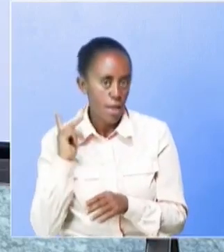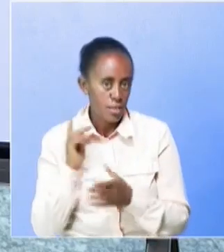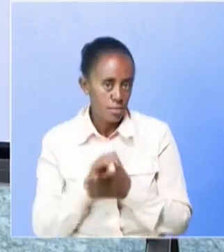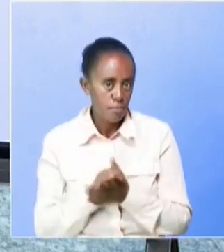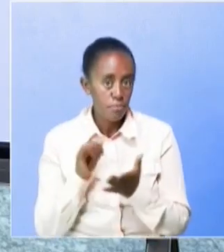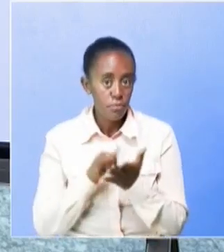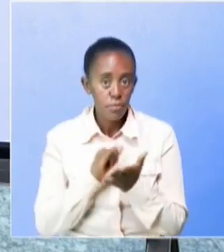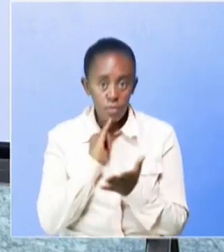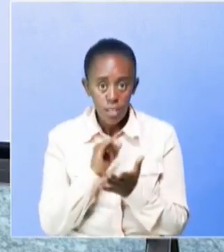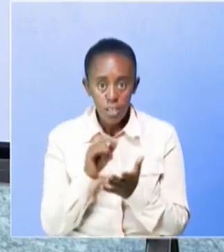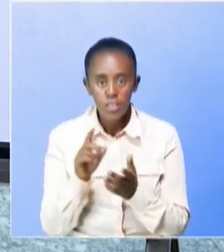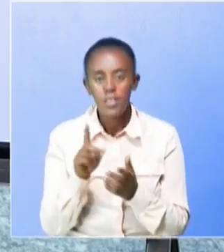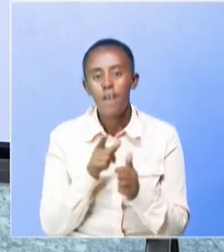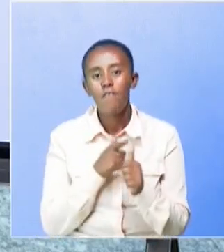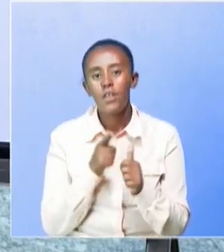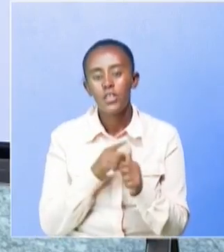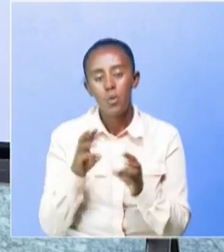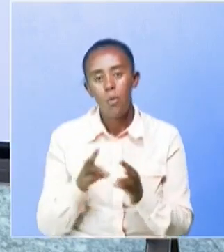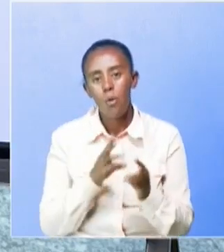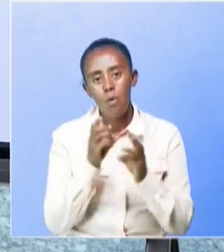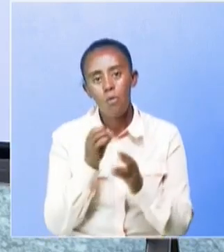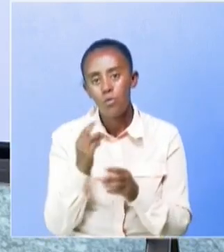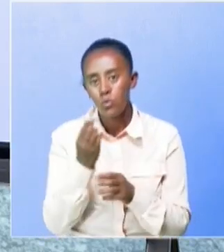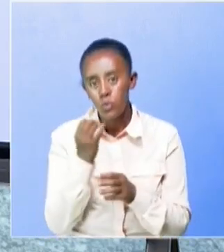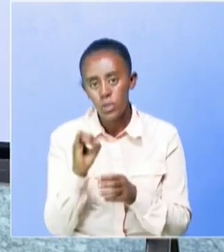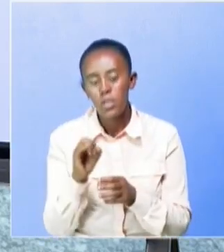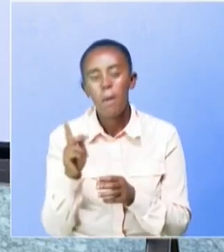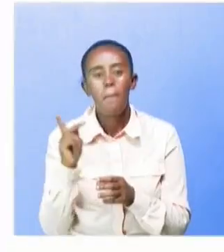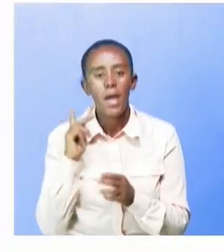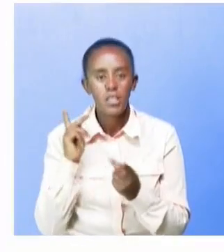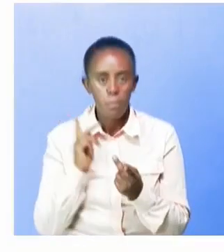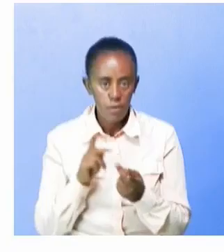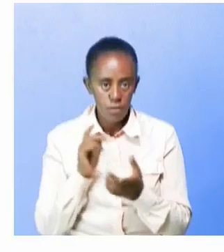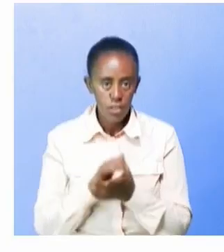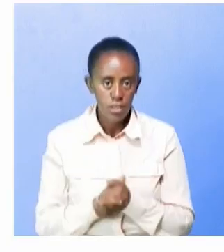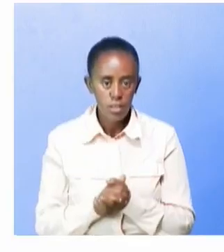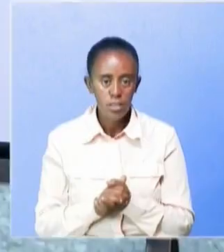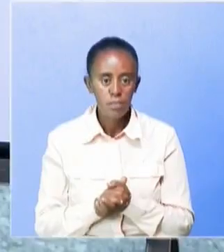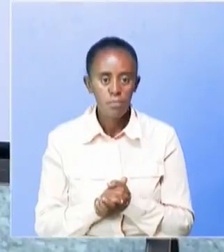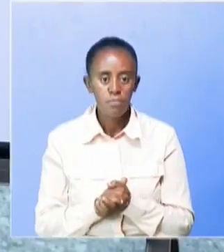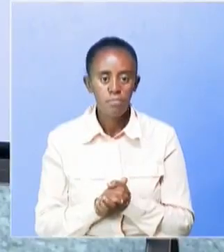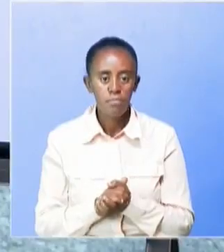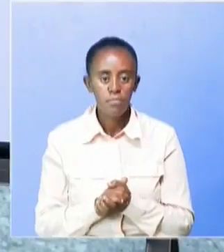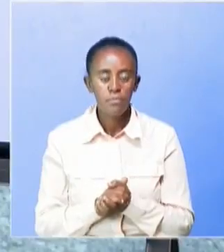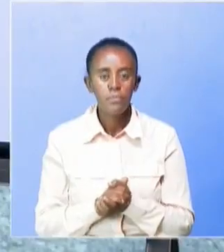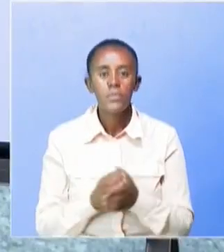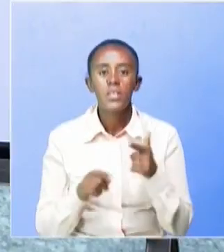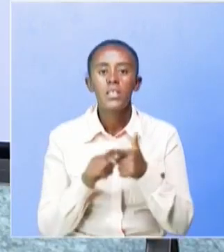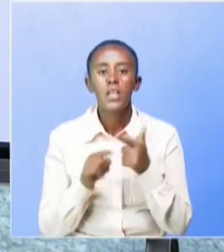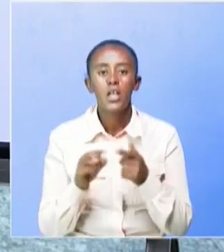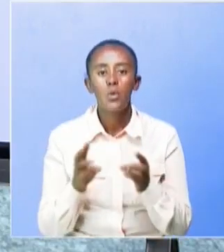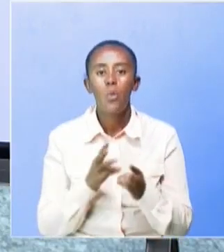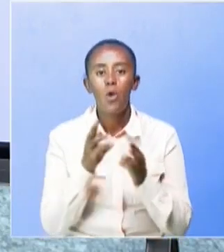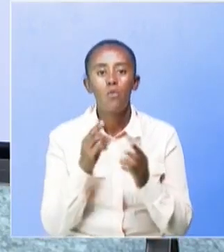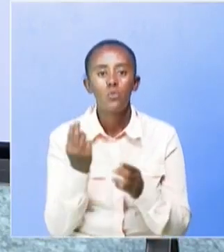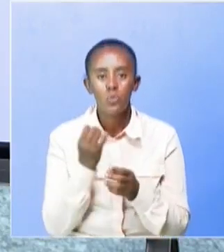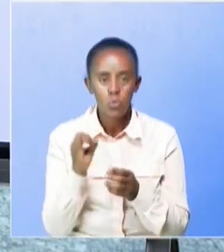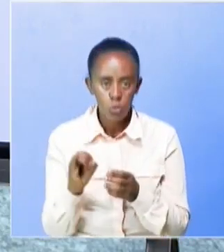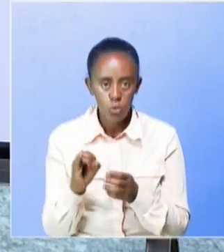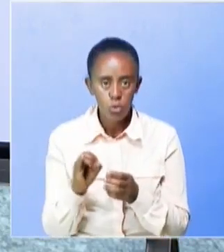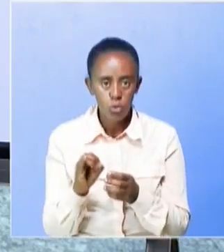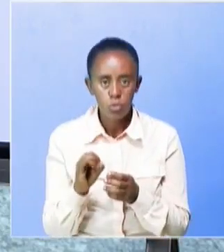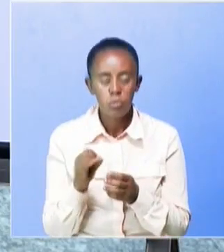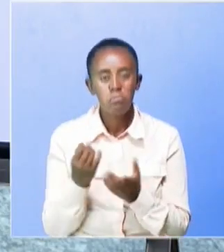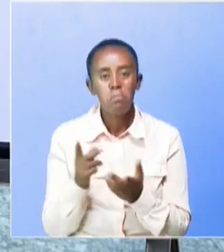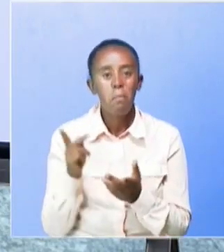That is the first way of using the past perfect. What about the second way of using the past perfect? The second way